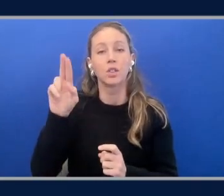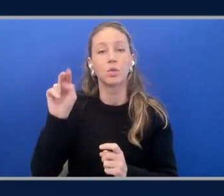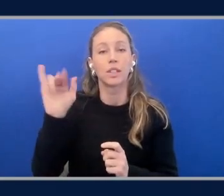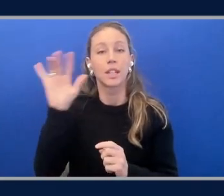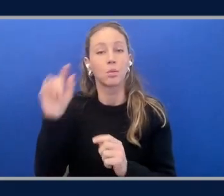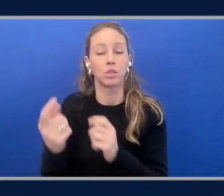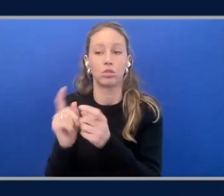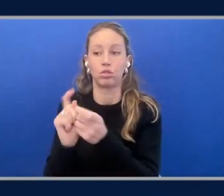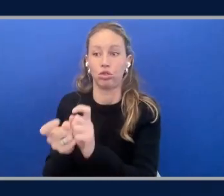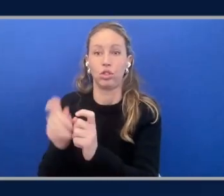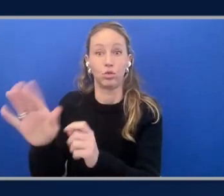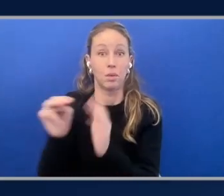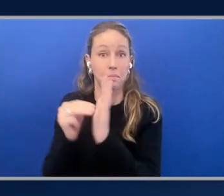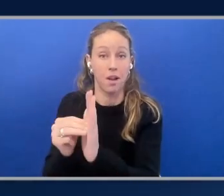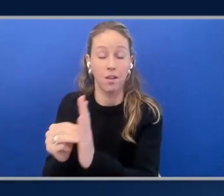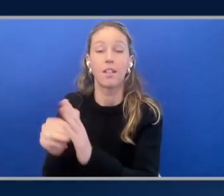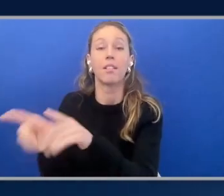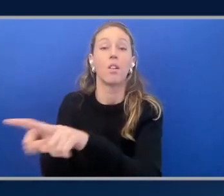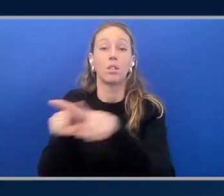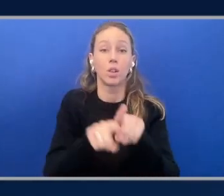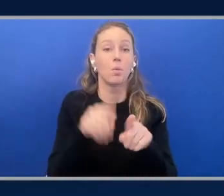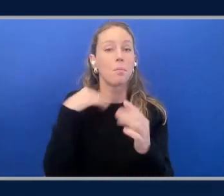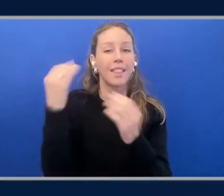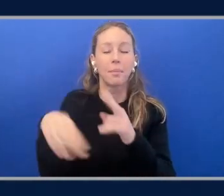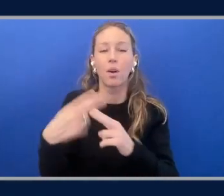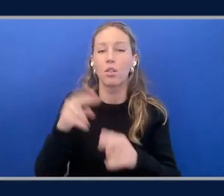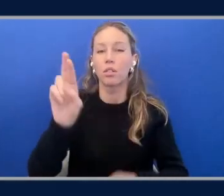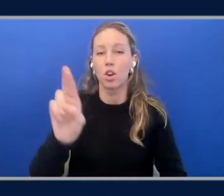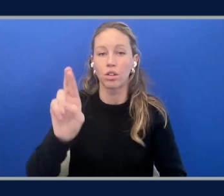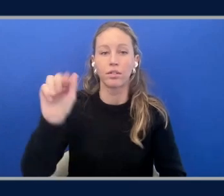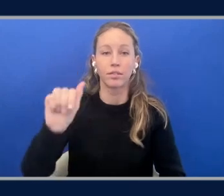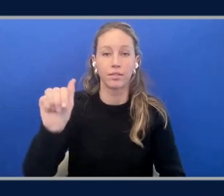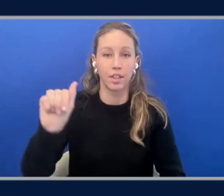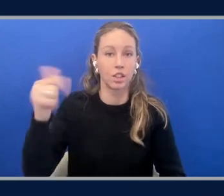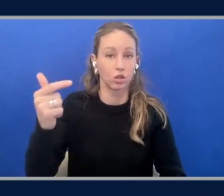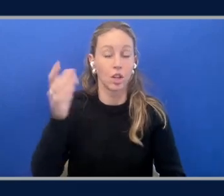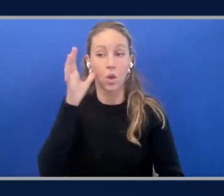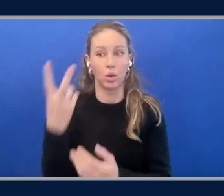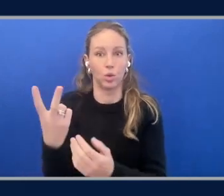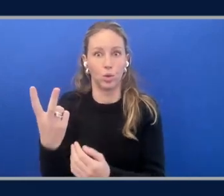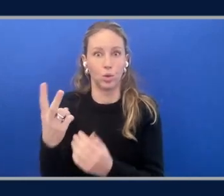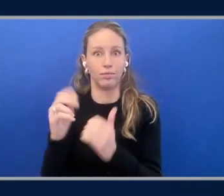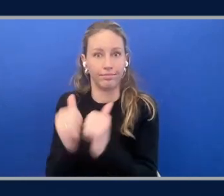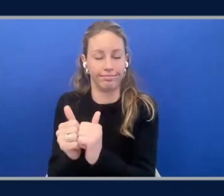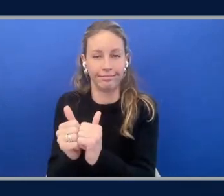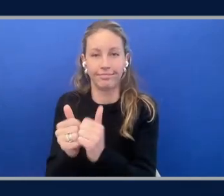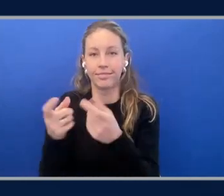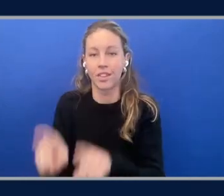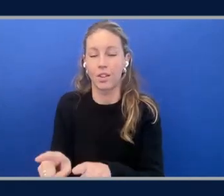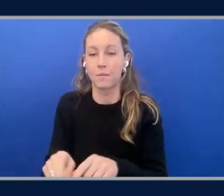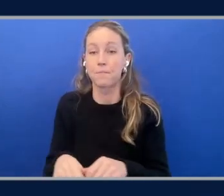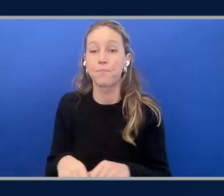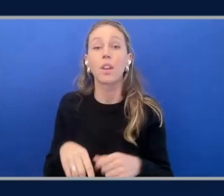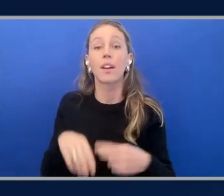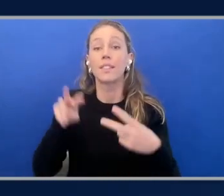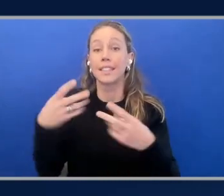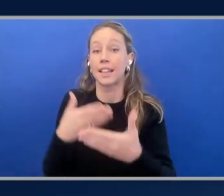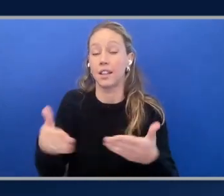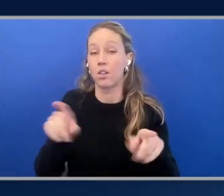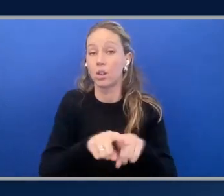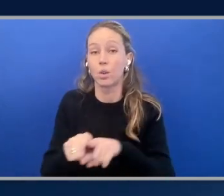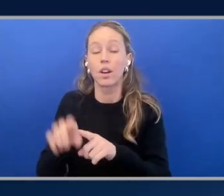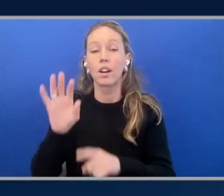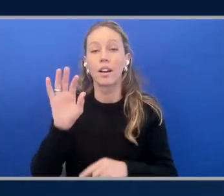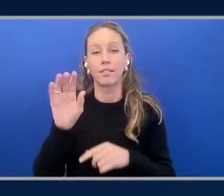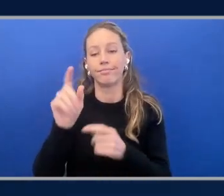as well as RAG, those two things together. But then there's a second element over here, which is fine-tuning based off